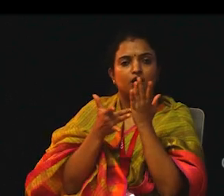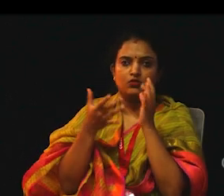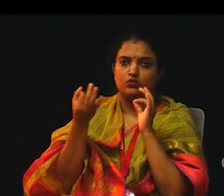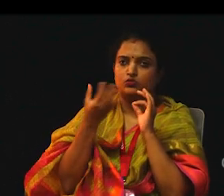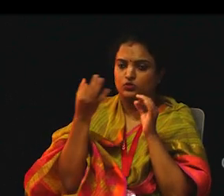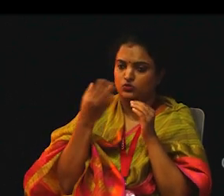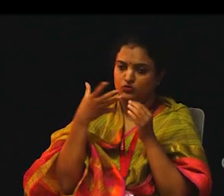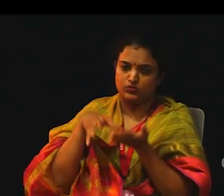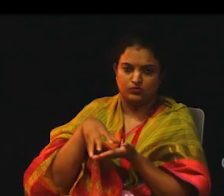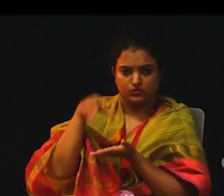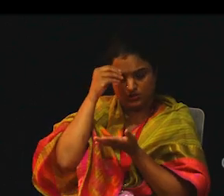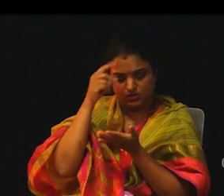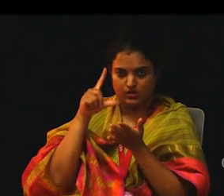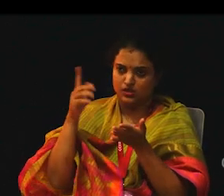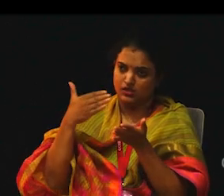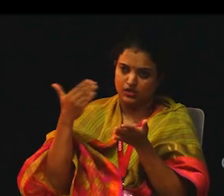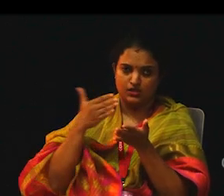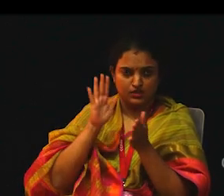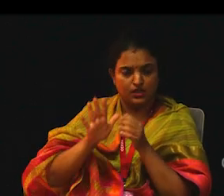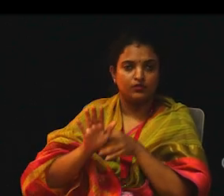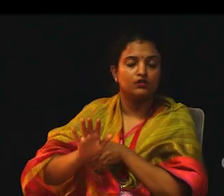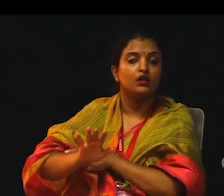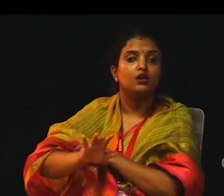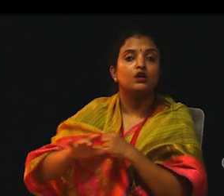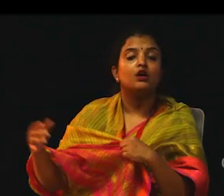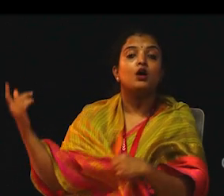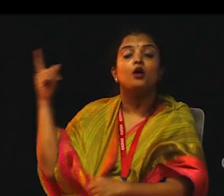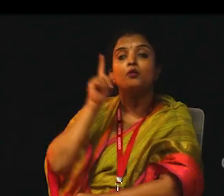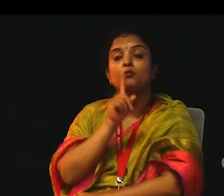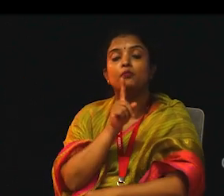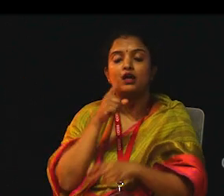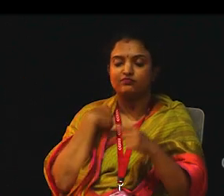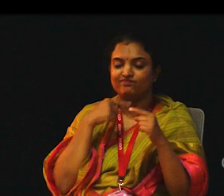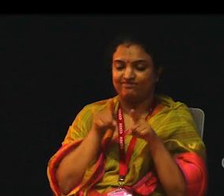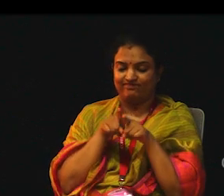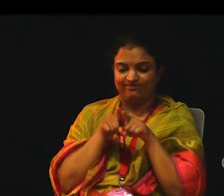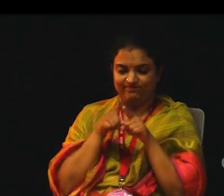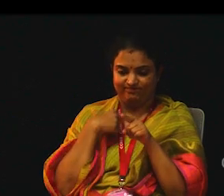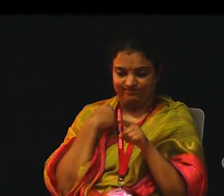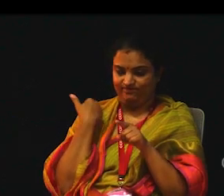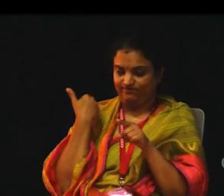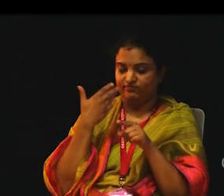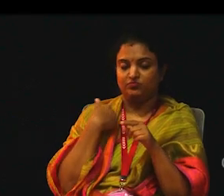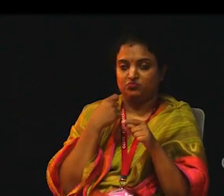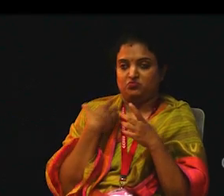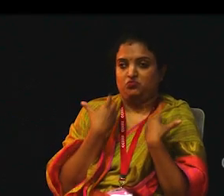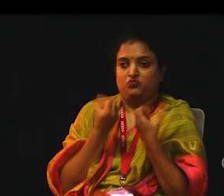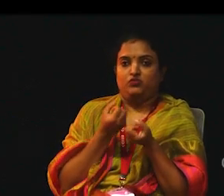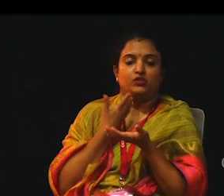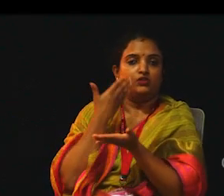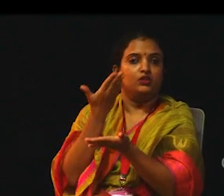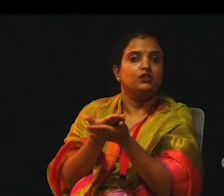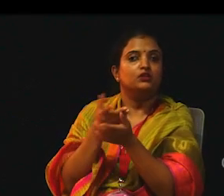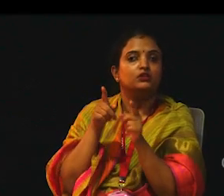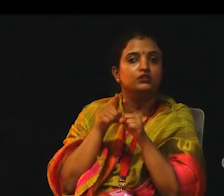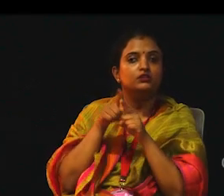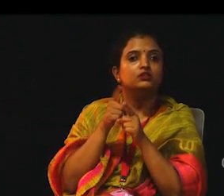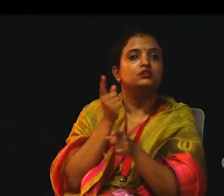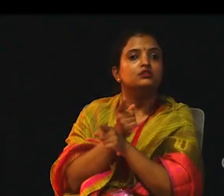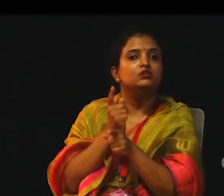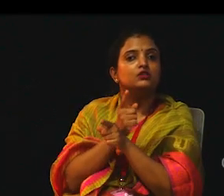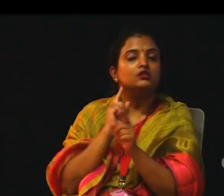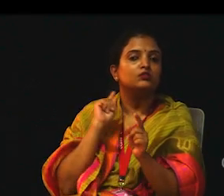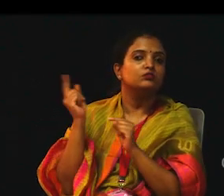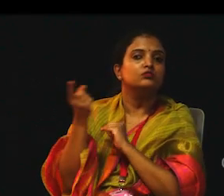of practical use in the classroom. But going one step further, I suggest that teachers should